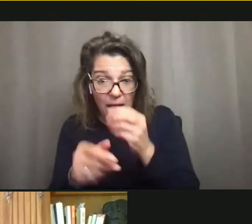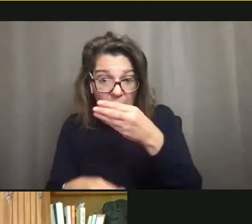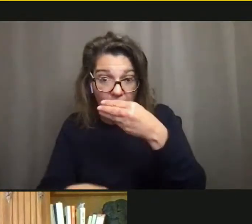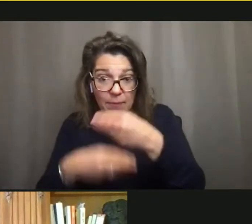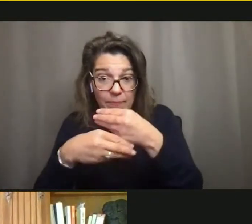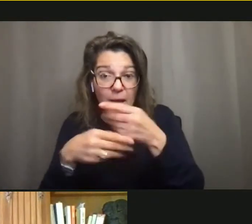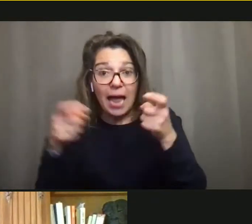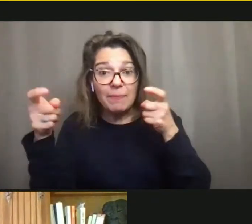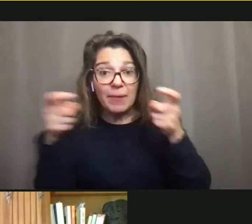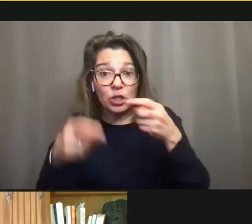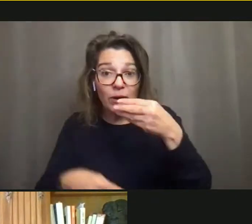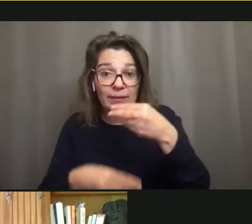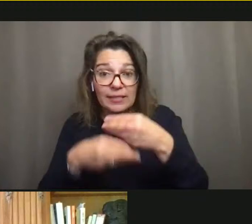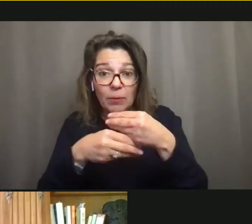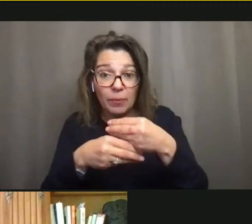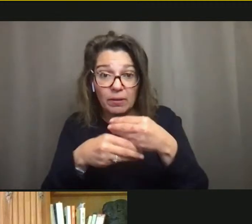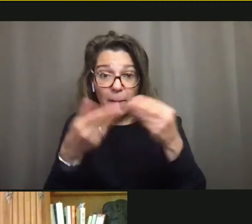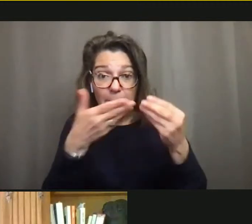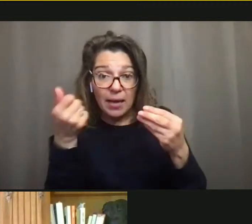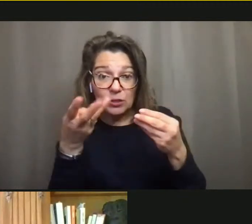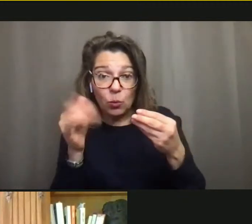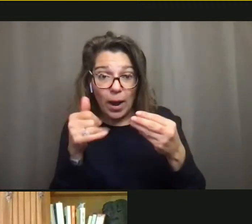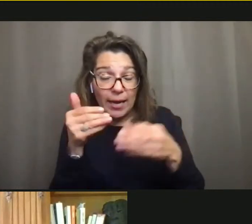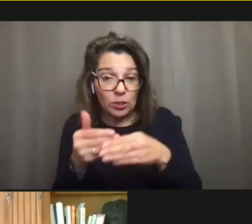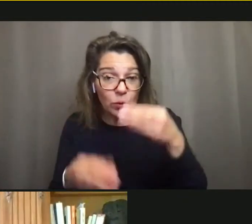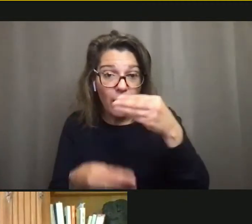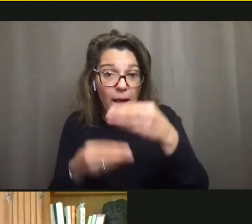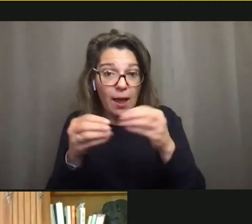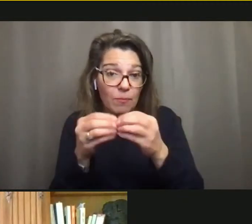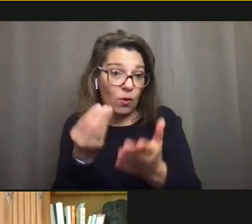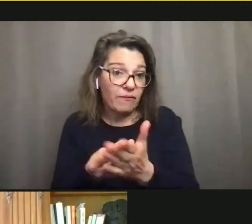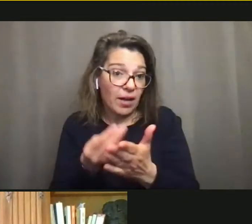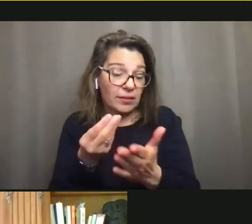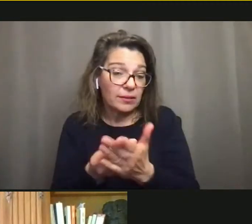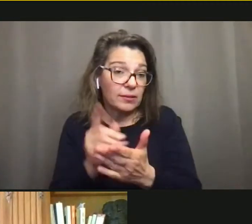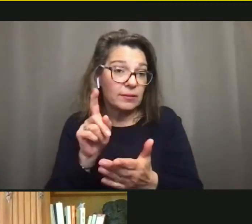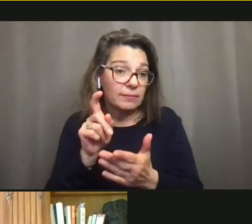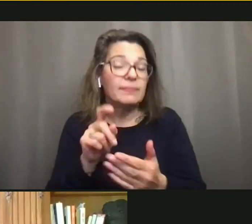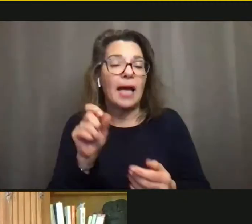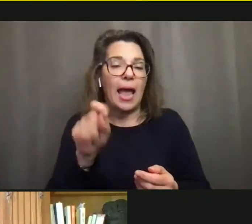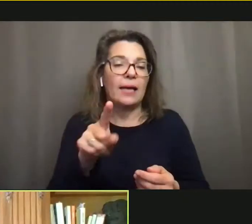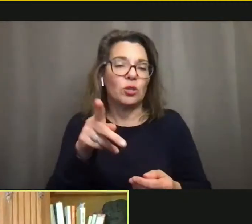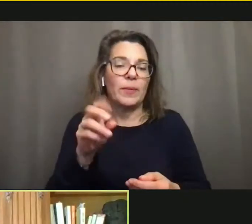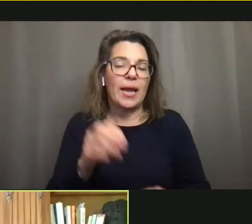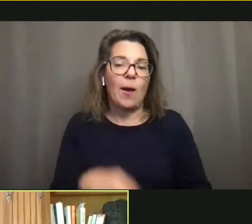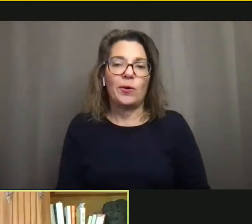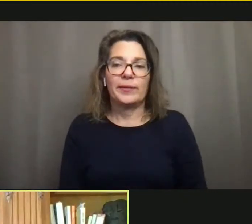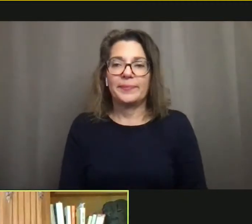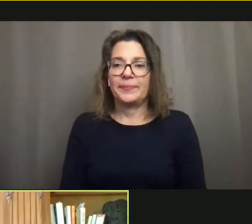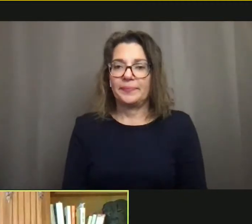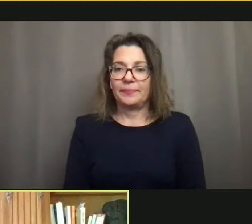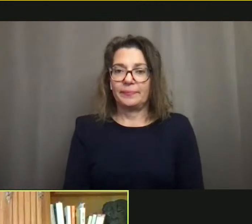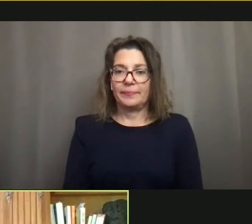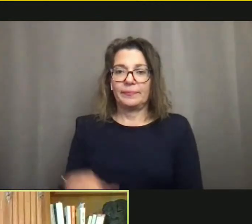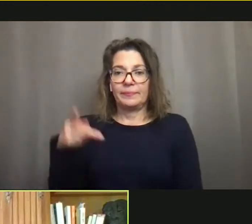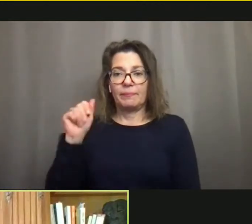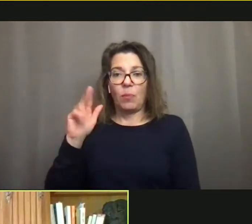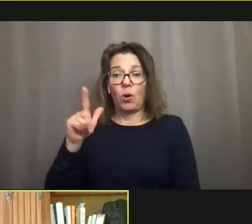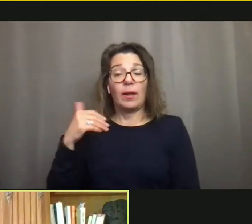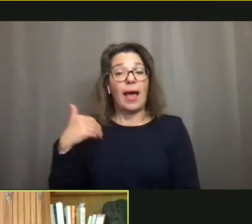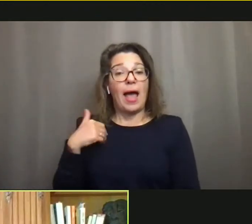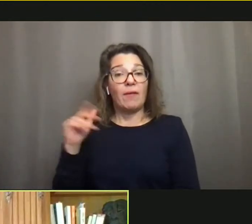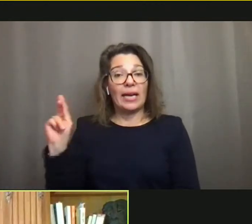the best way to proceed with requesting those funds. Okay, and if you have a K